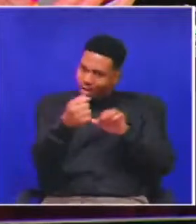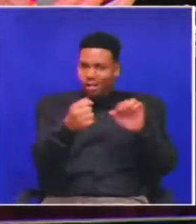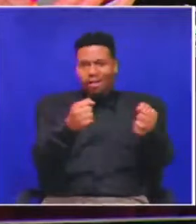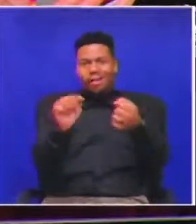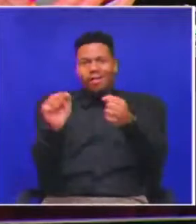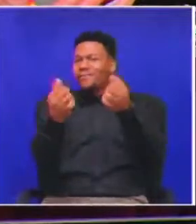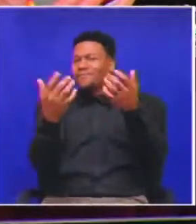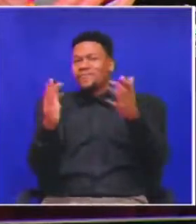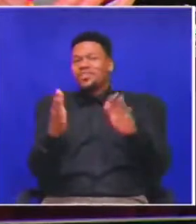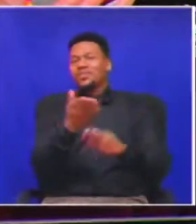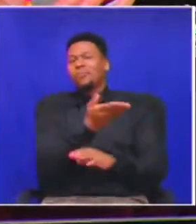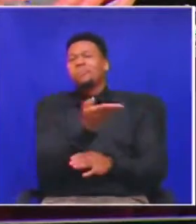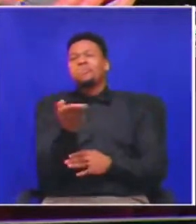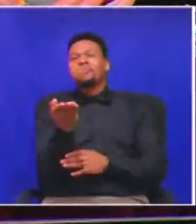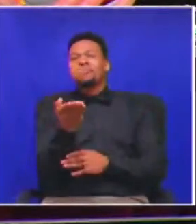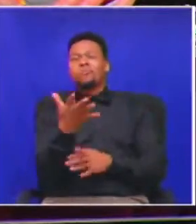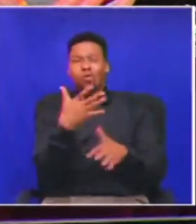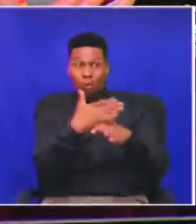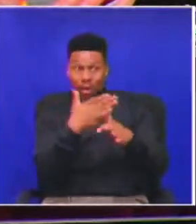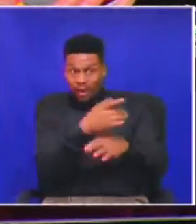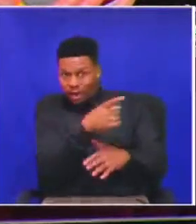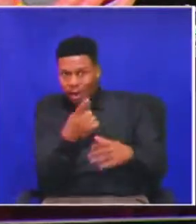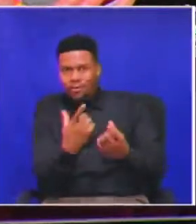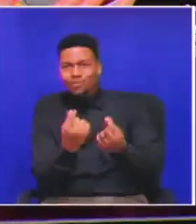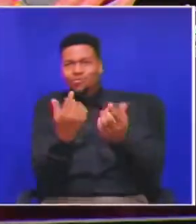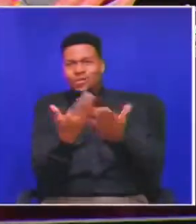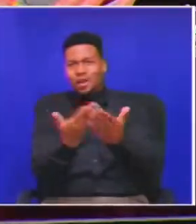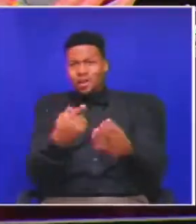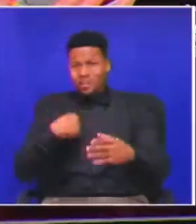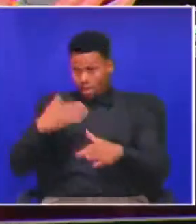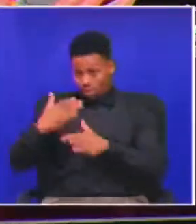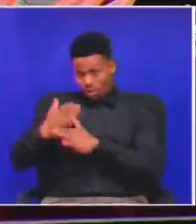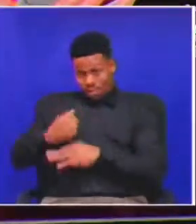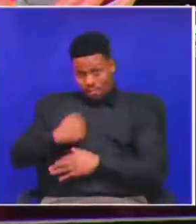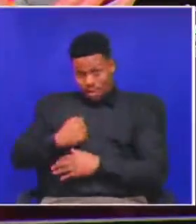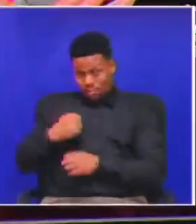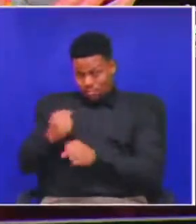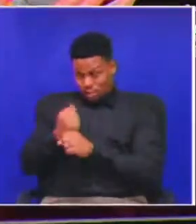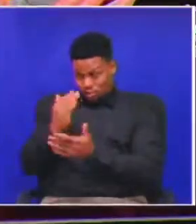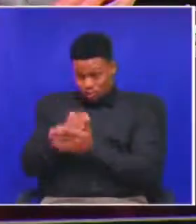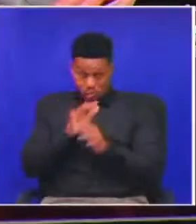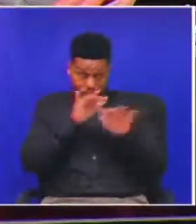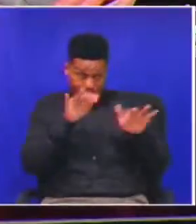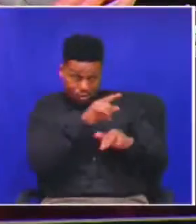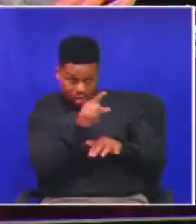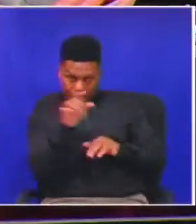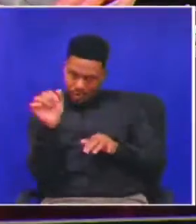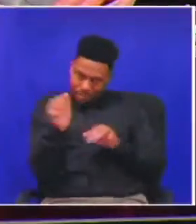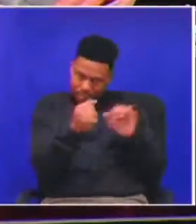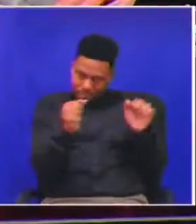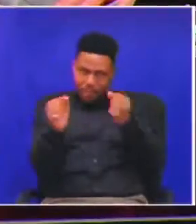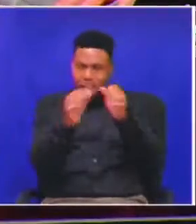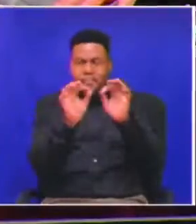make sure that those people are appointed and do their work in